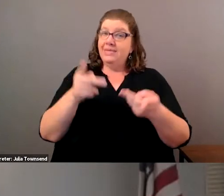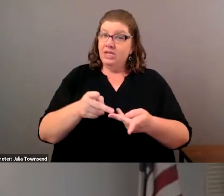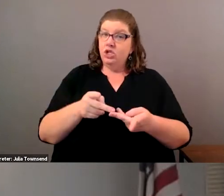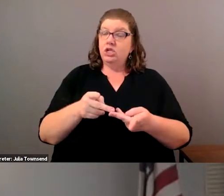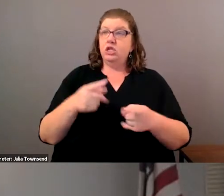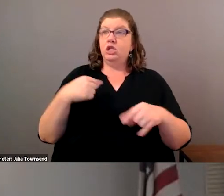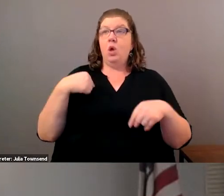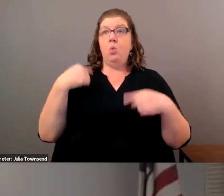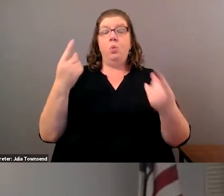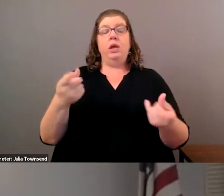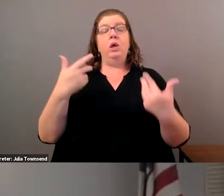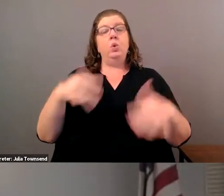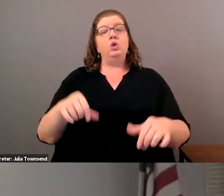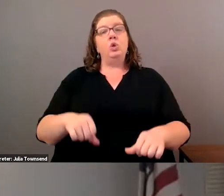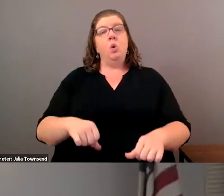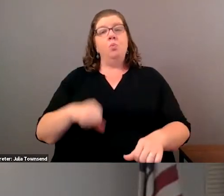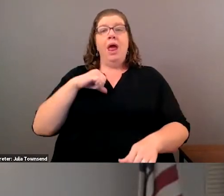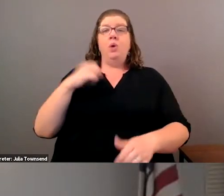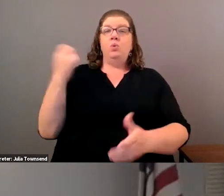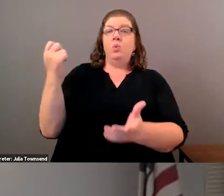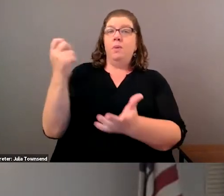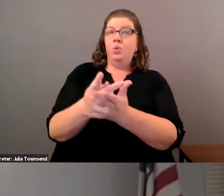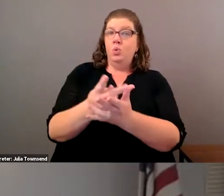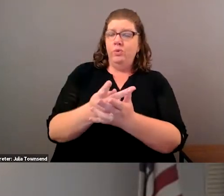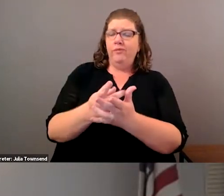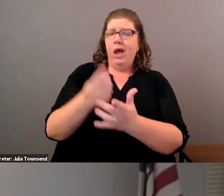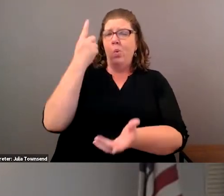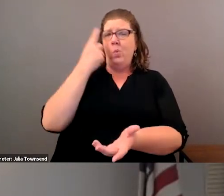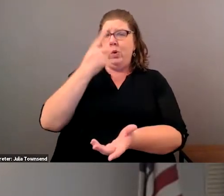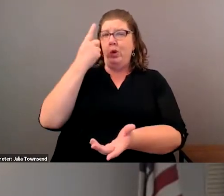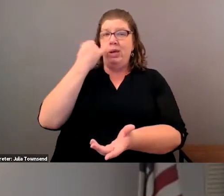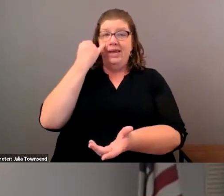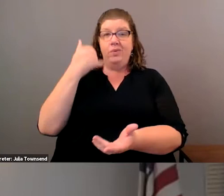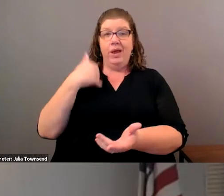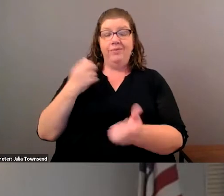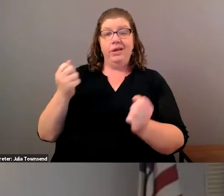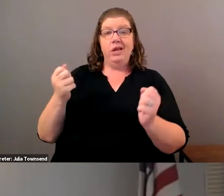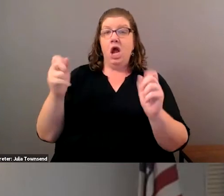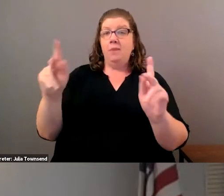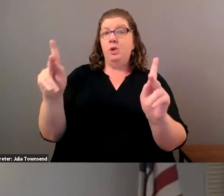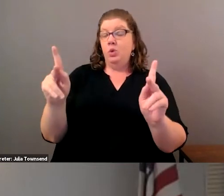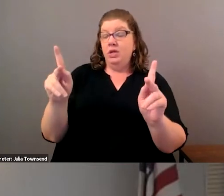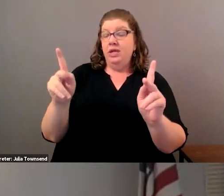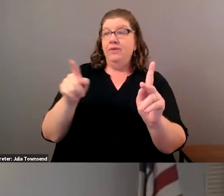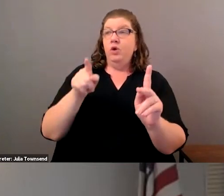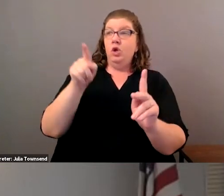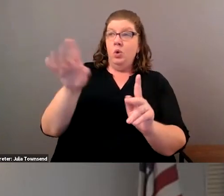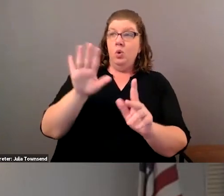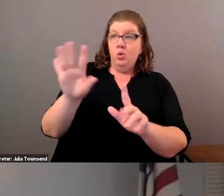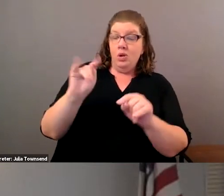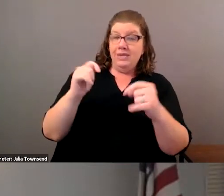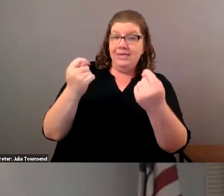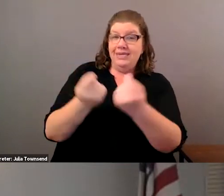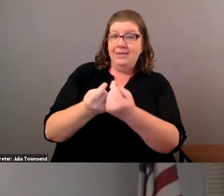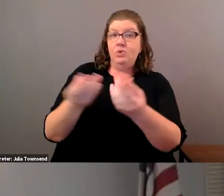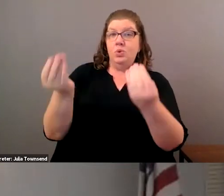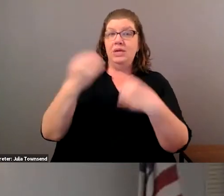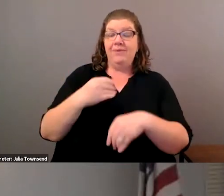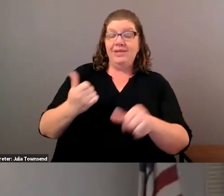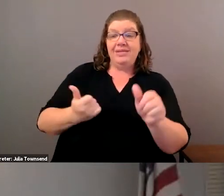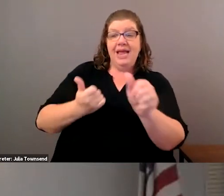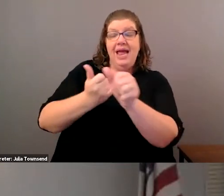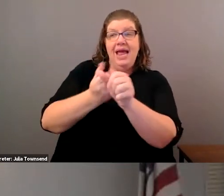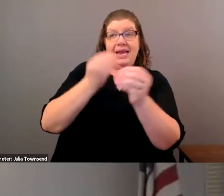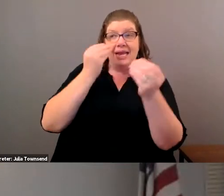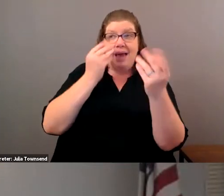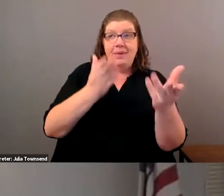so proud to approve, I'm wondering if there's an opportunity for you and your team to give us sort of an update, maybe after